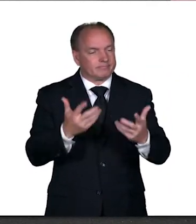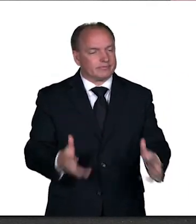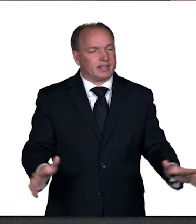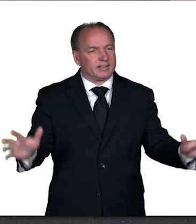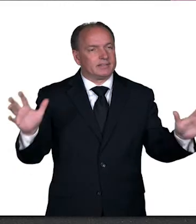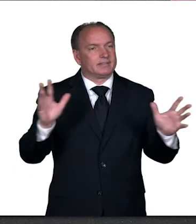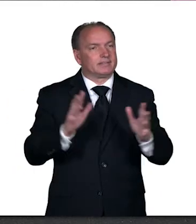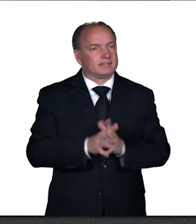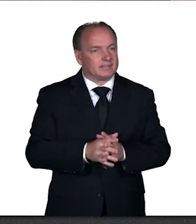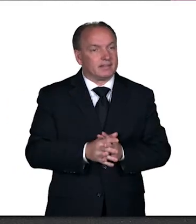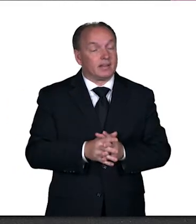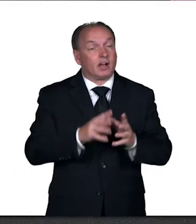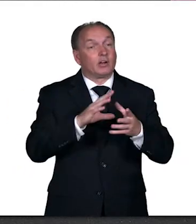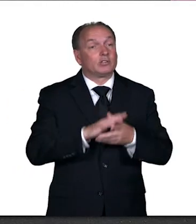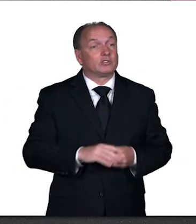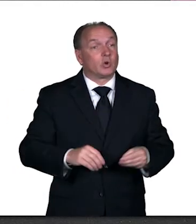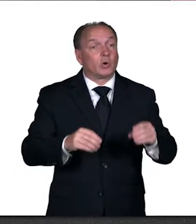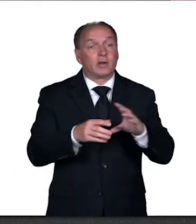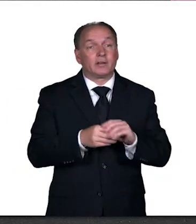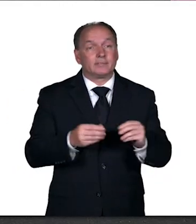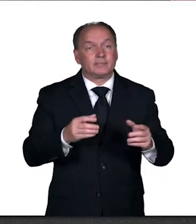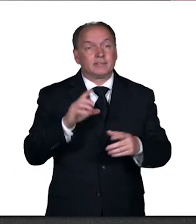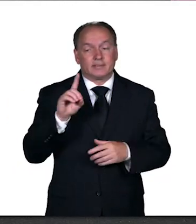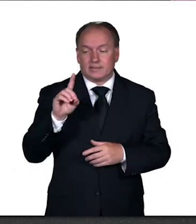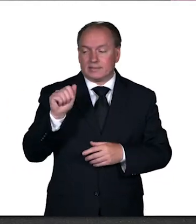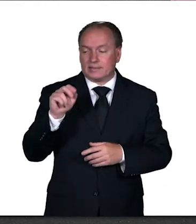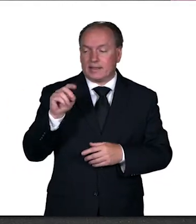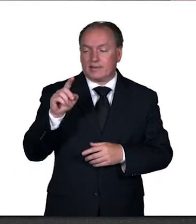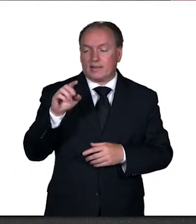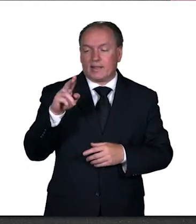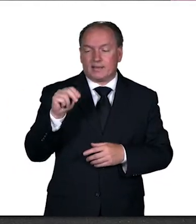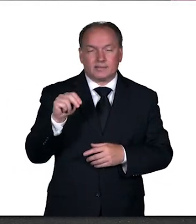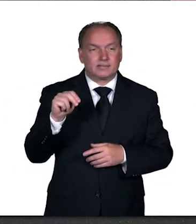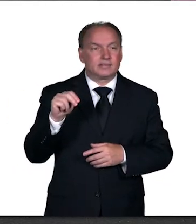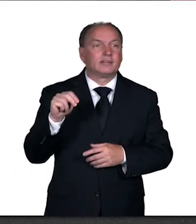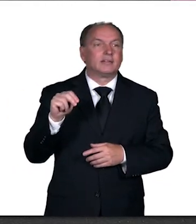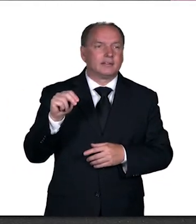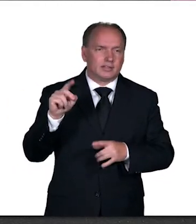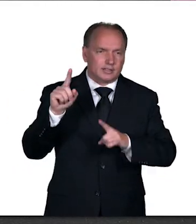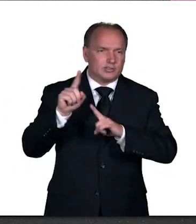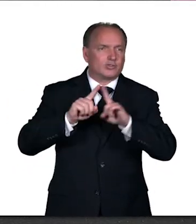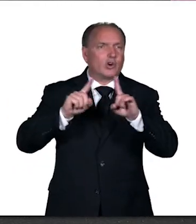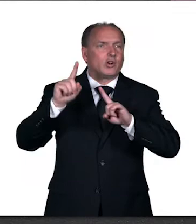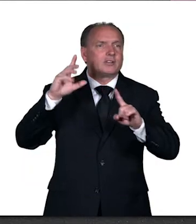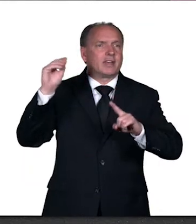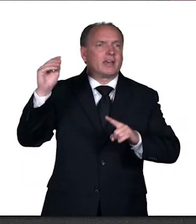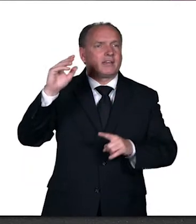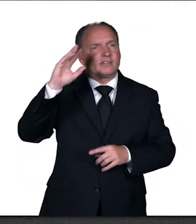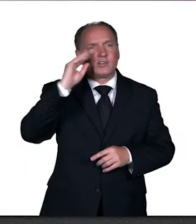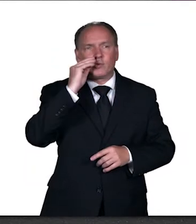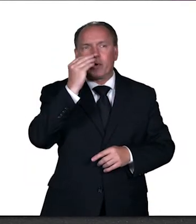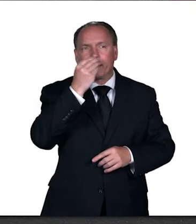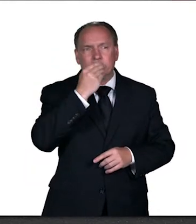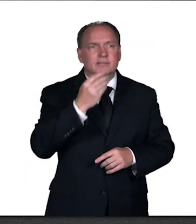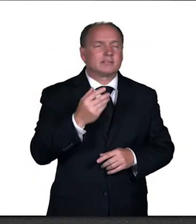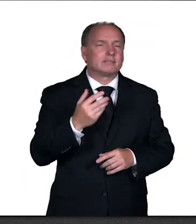The end. Our story was Dandelions, Stars in the Grass by Mia Posada.